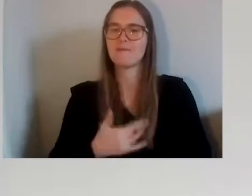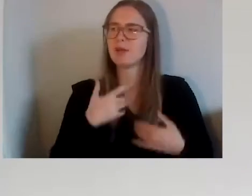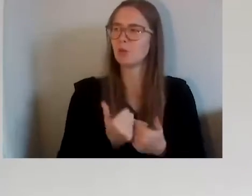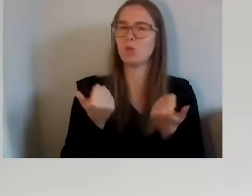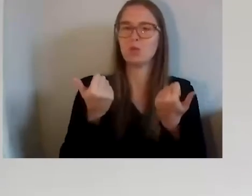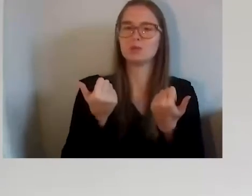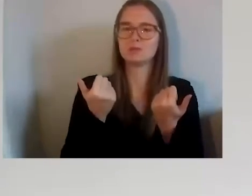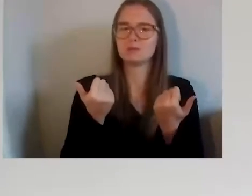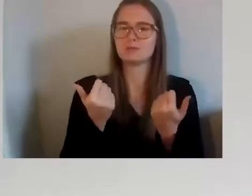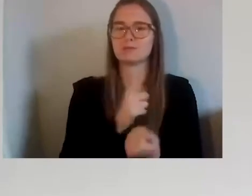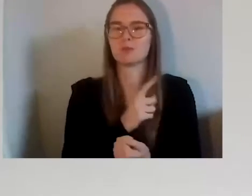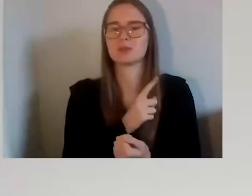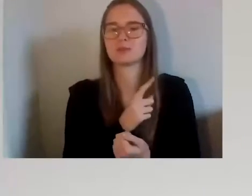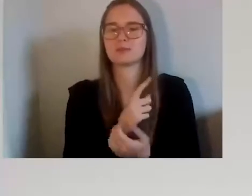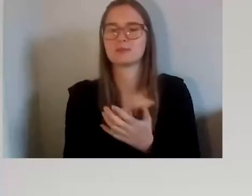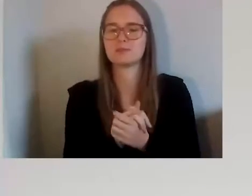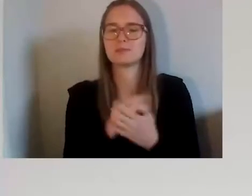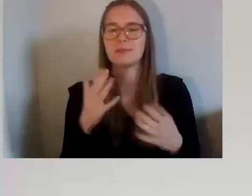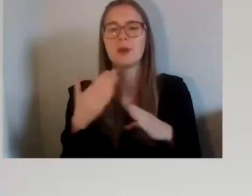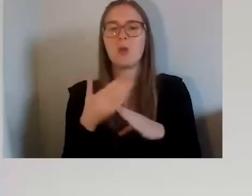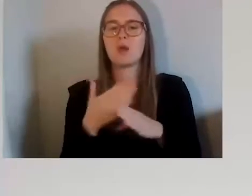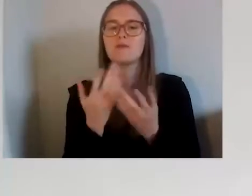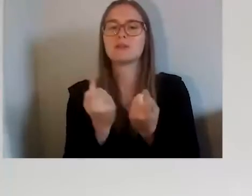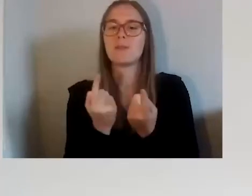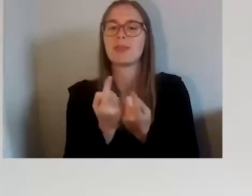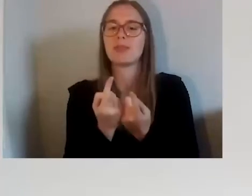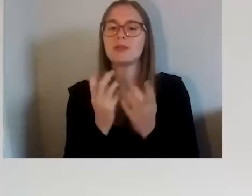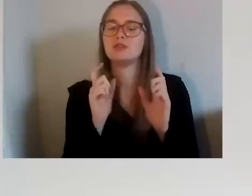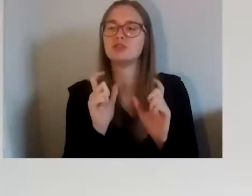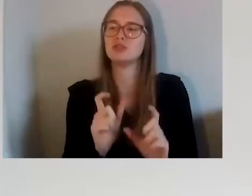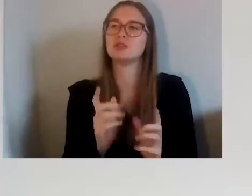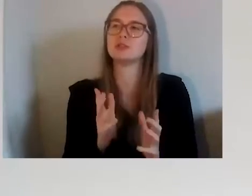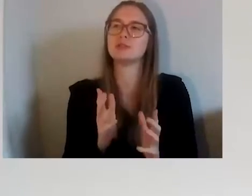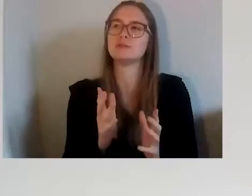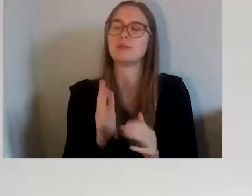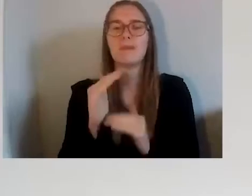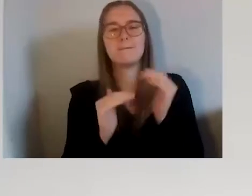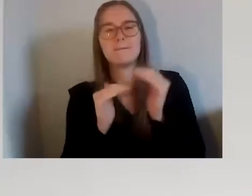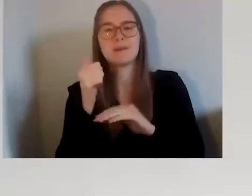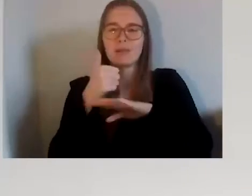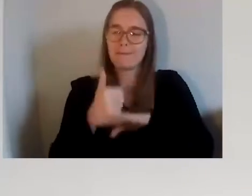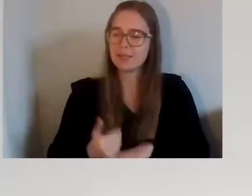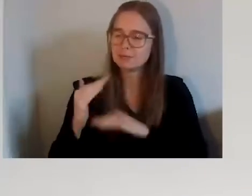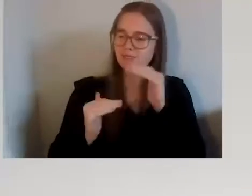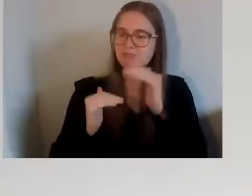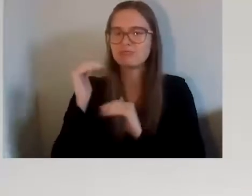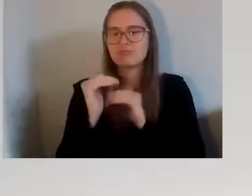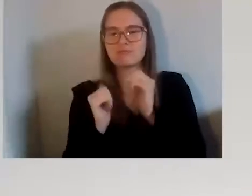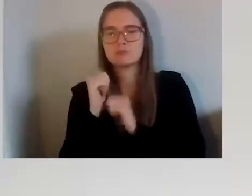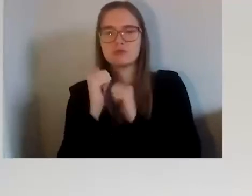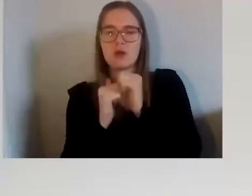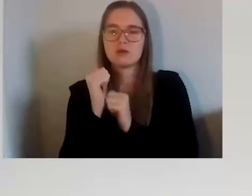it's like having worked for something that it's just building the base, a construction